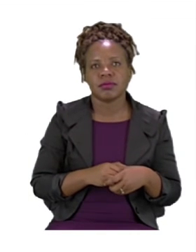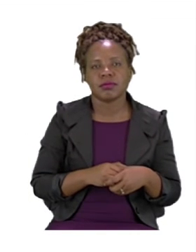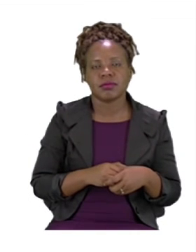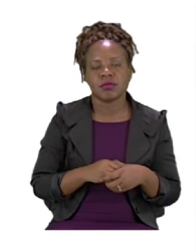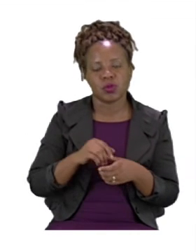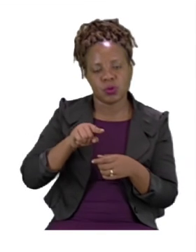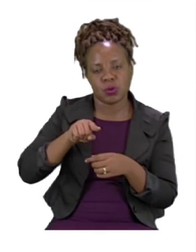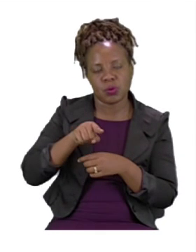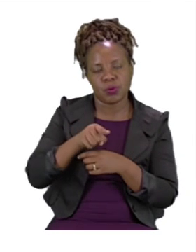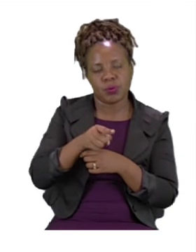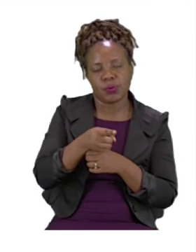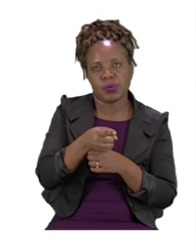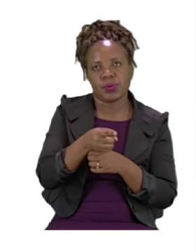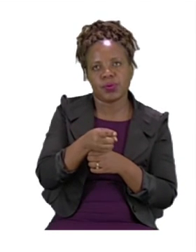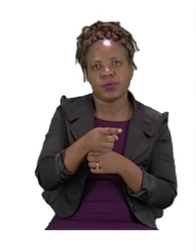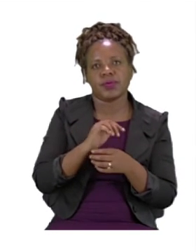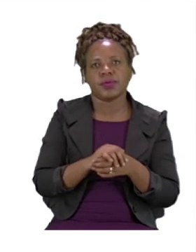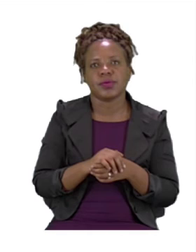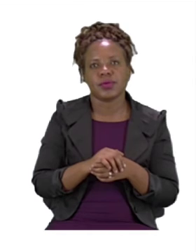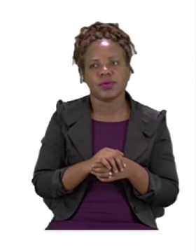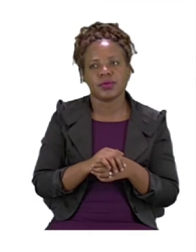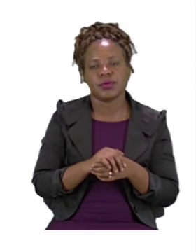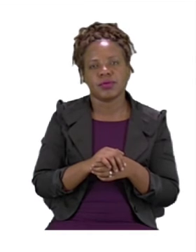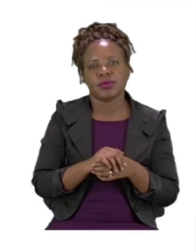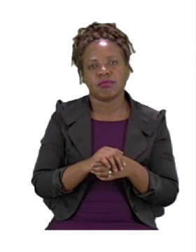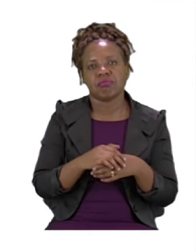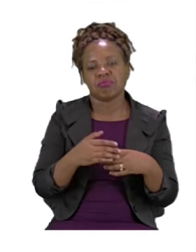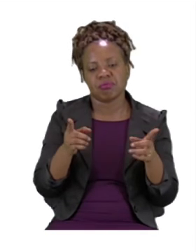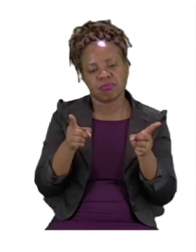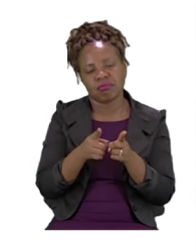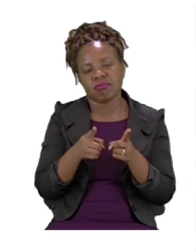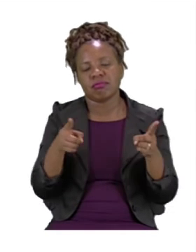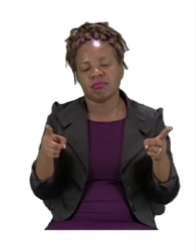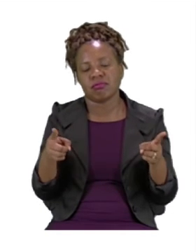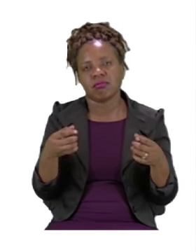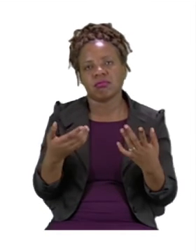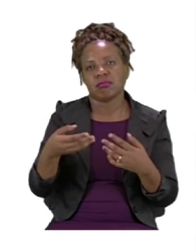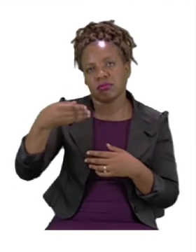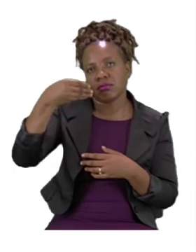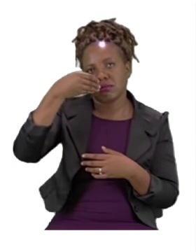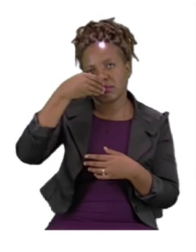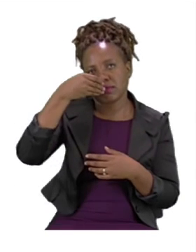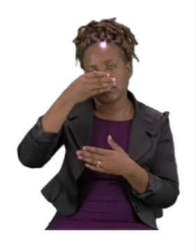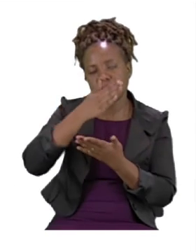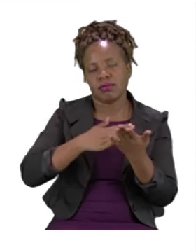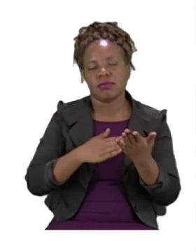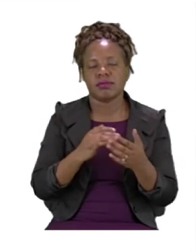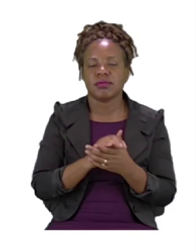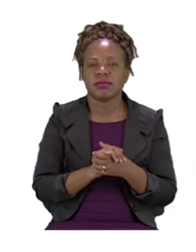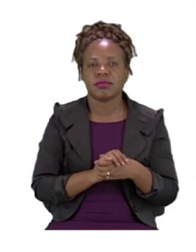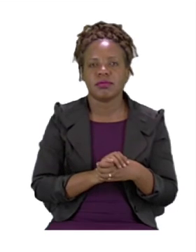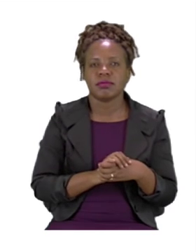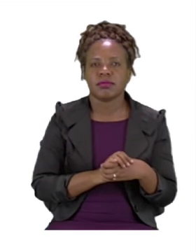The screwdriver is dash, then the pizza